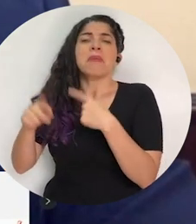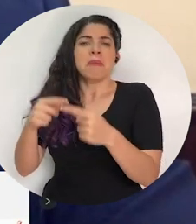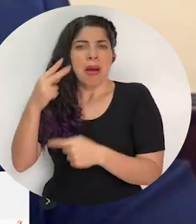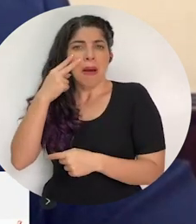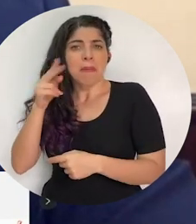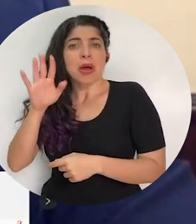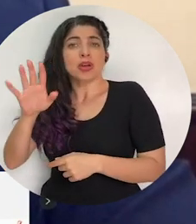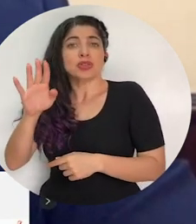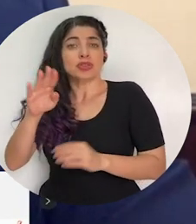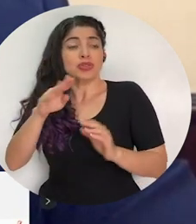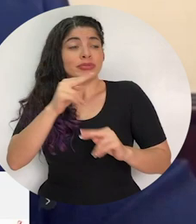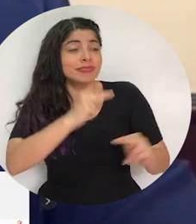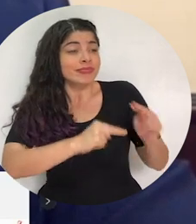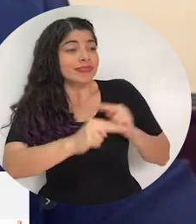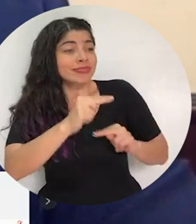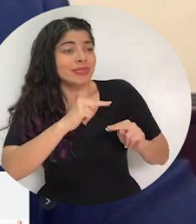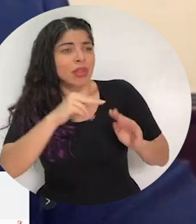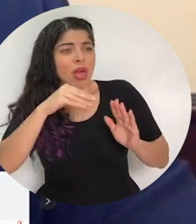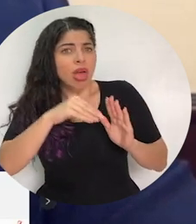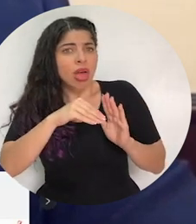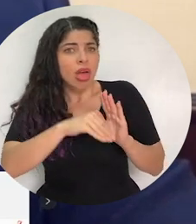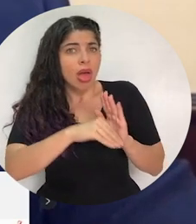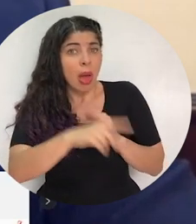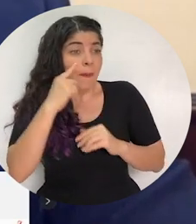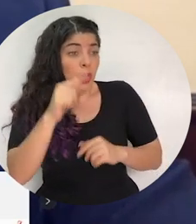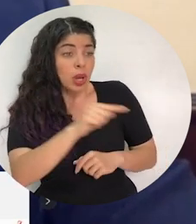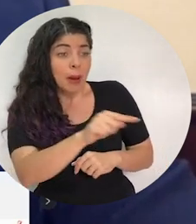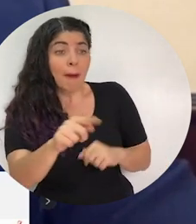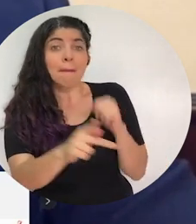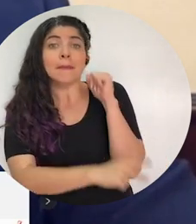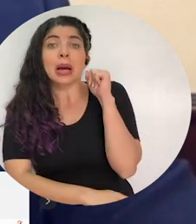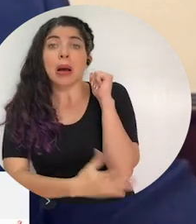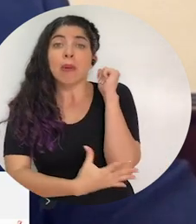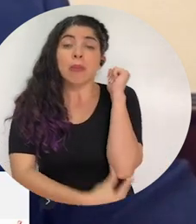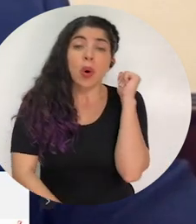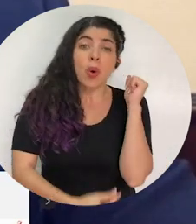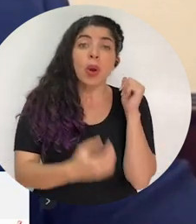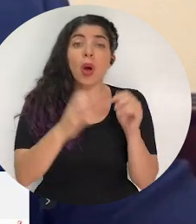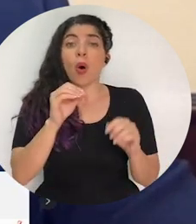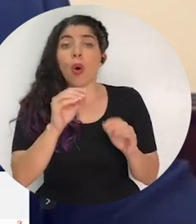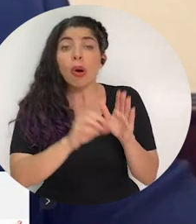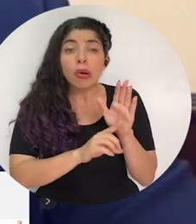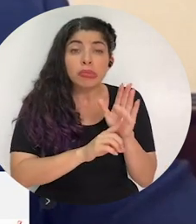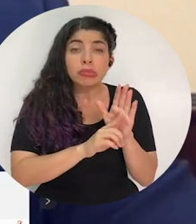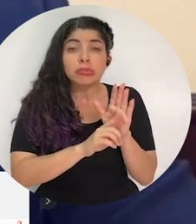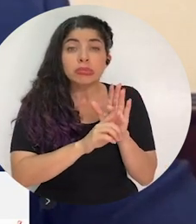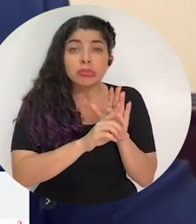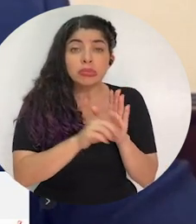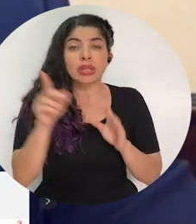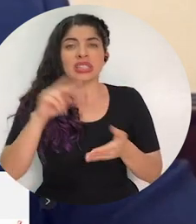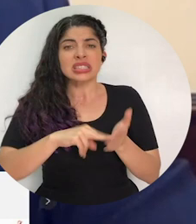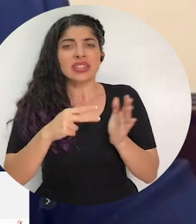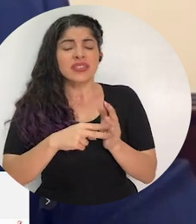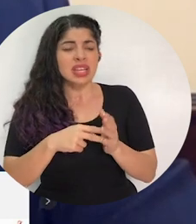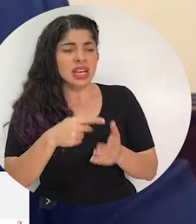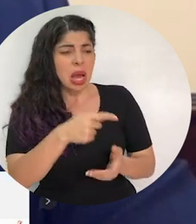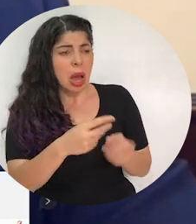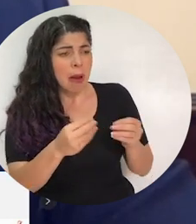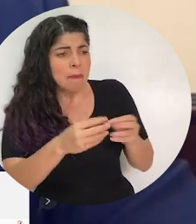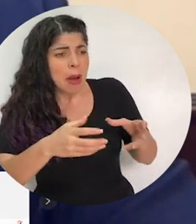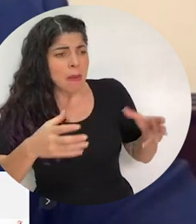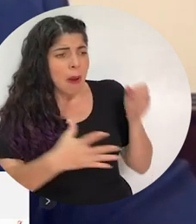a decrease on their trade terms with emerging and poor economies, given that increase